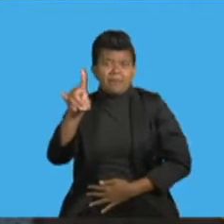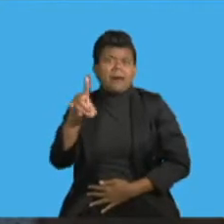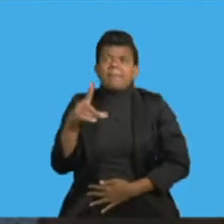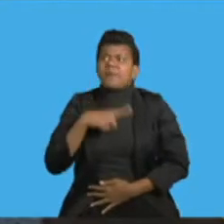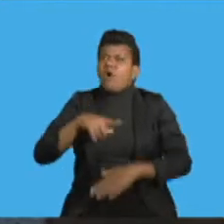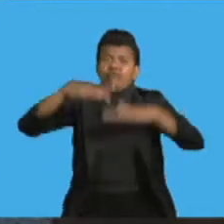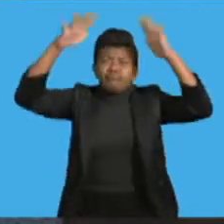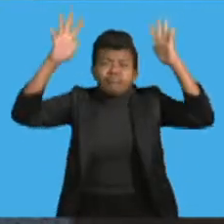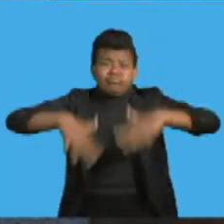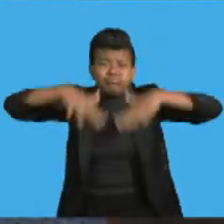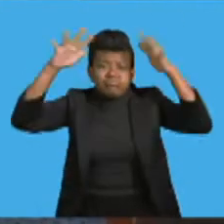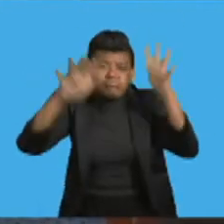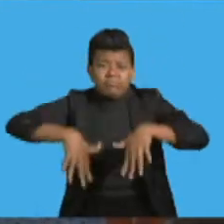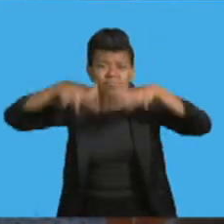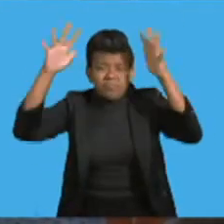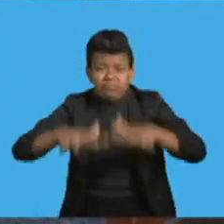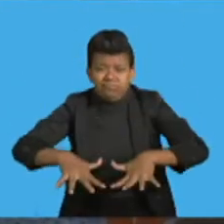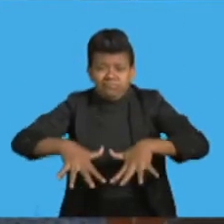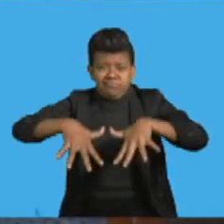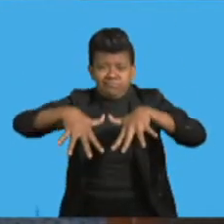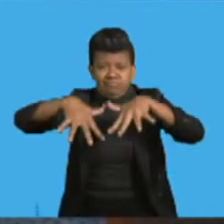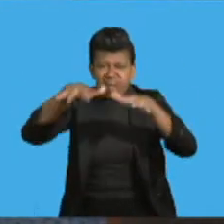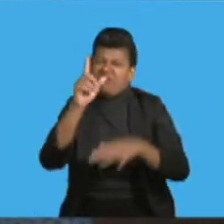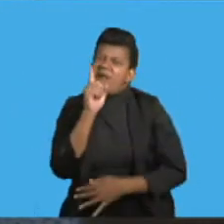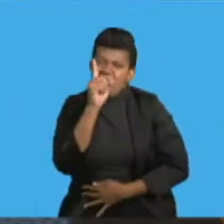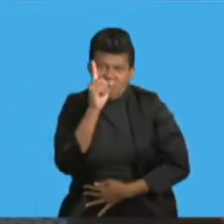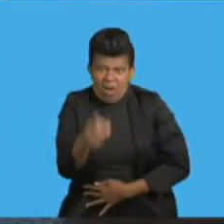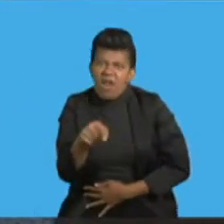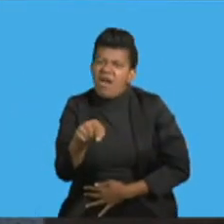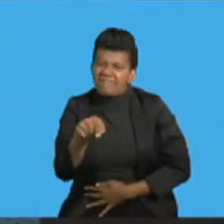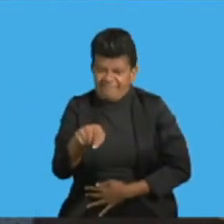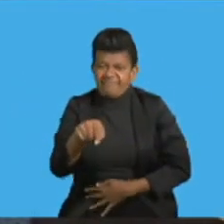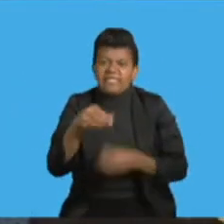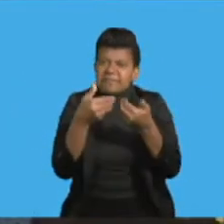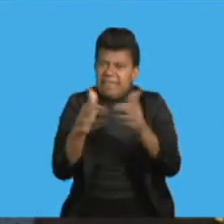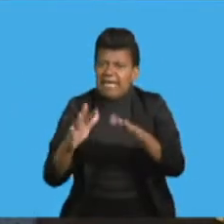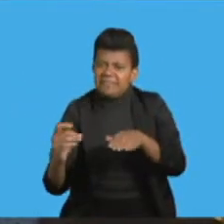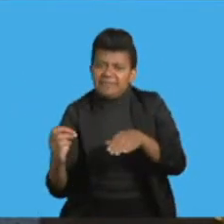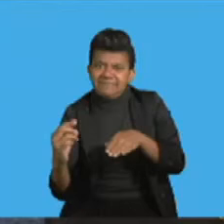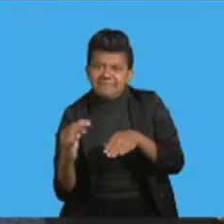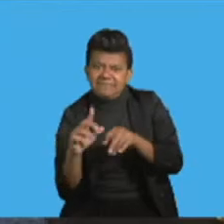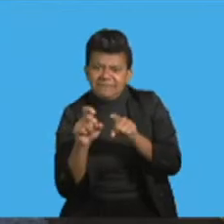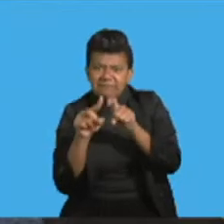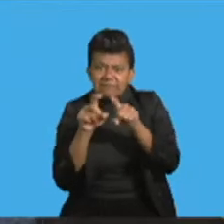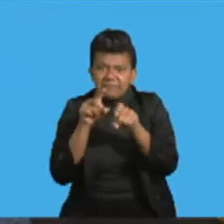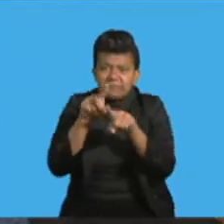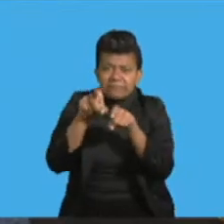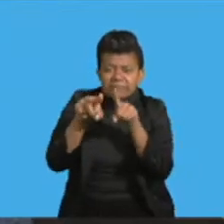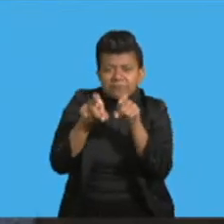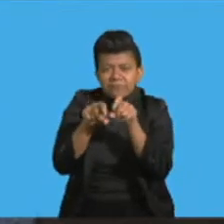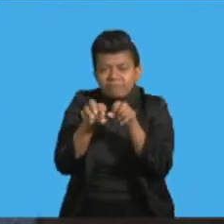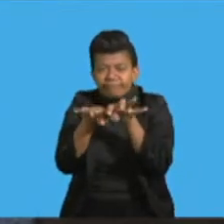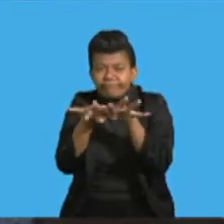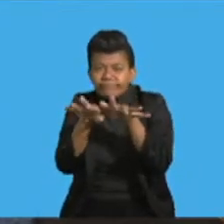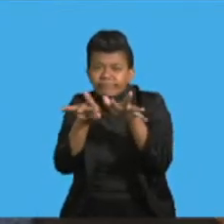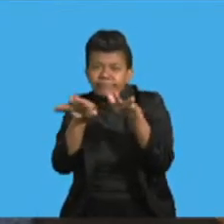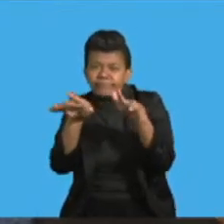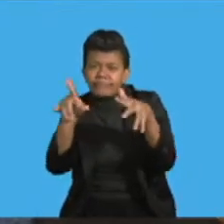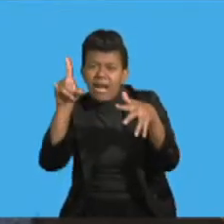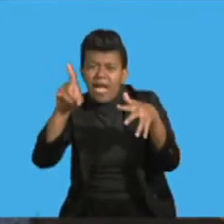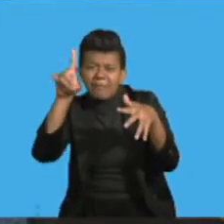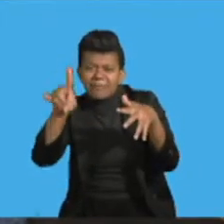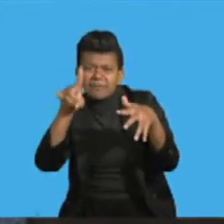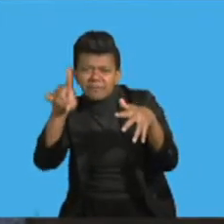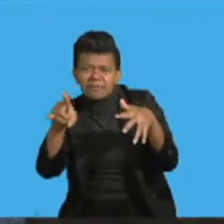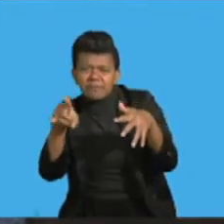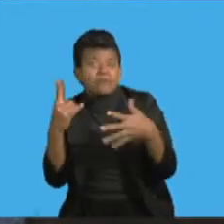contributed to the increase in cases in the Central Division. The animals that may spread the disease through the infected urine include rats, dogs,